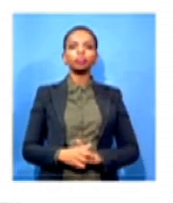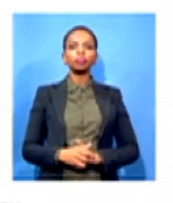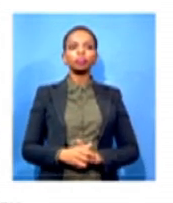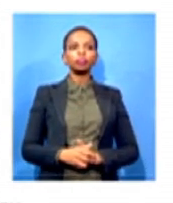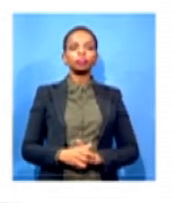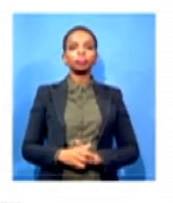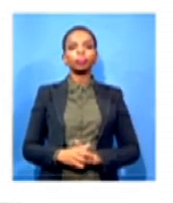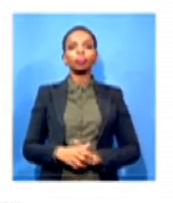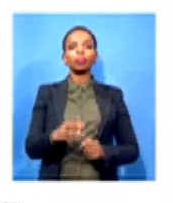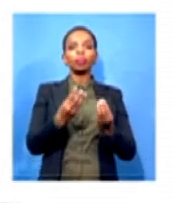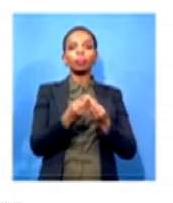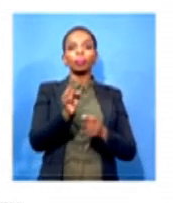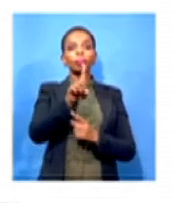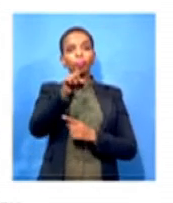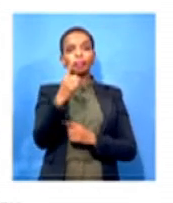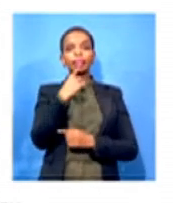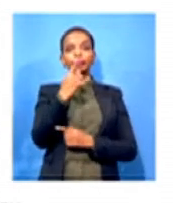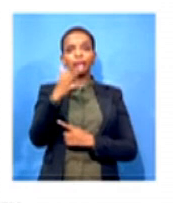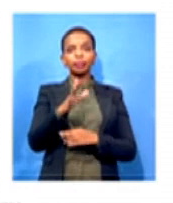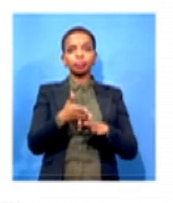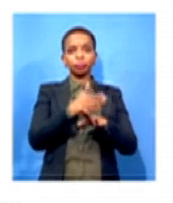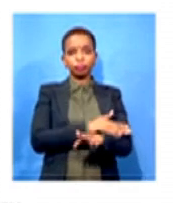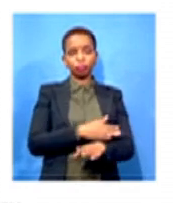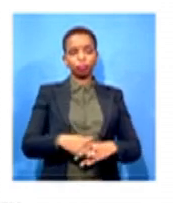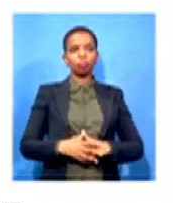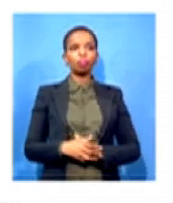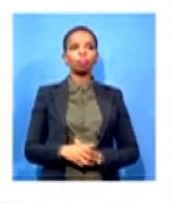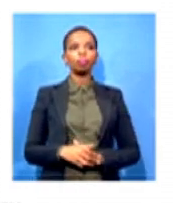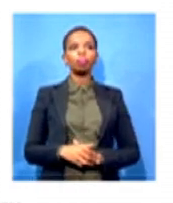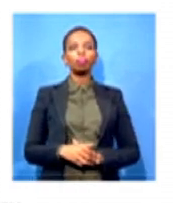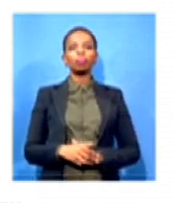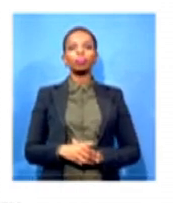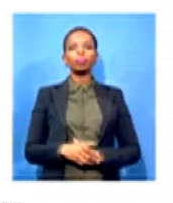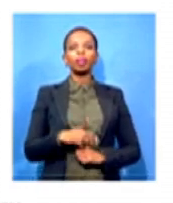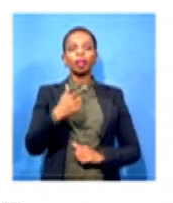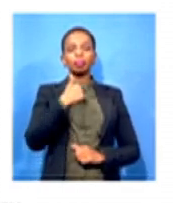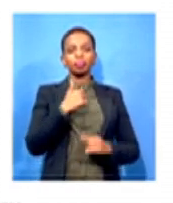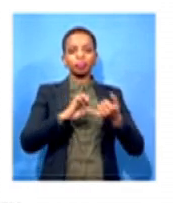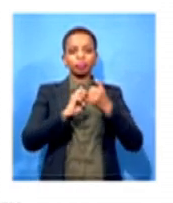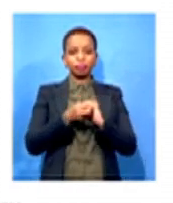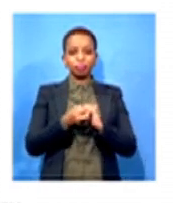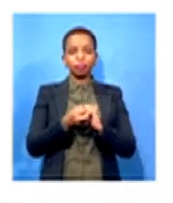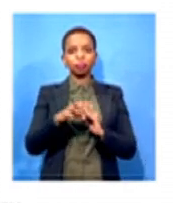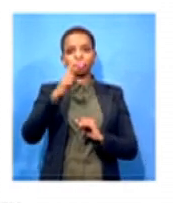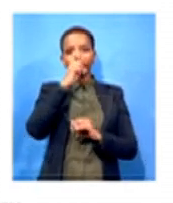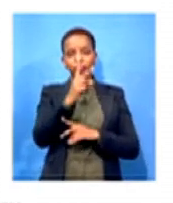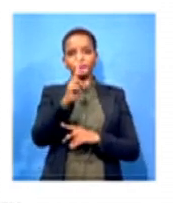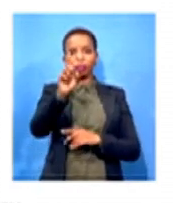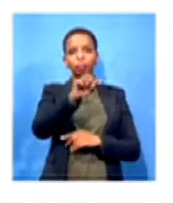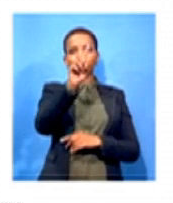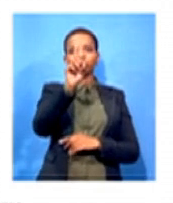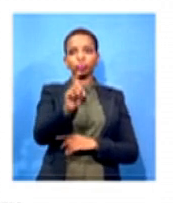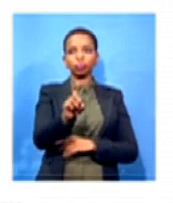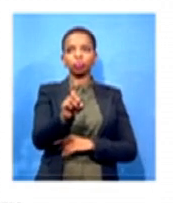said. So I've tried to look at the question that whether children are more susceptible to coronavirus